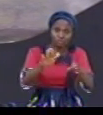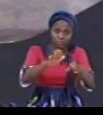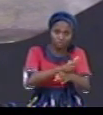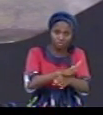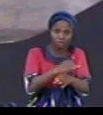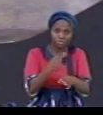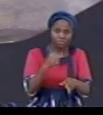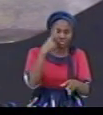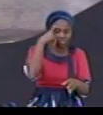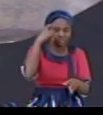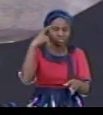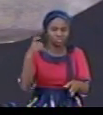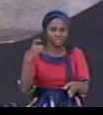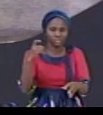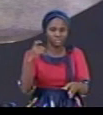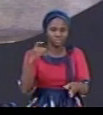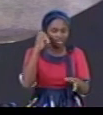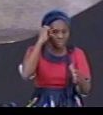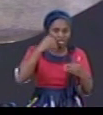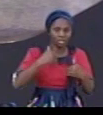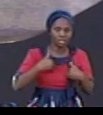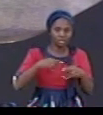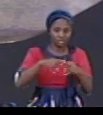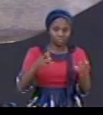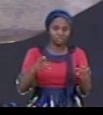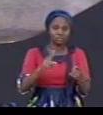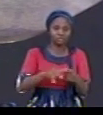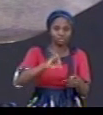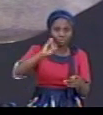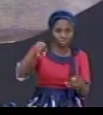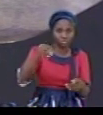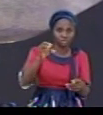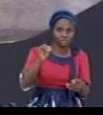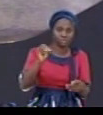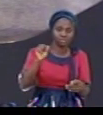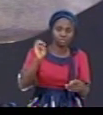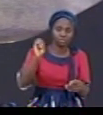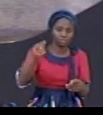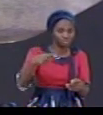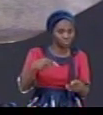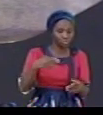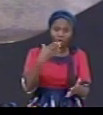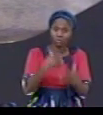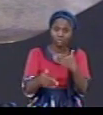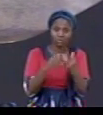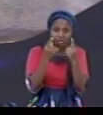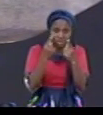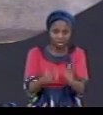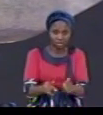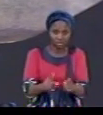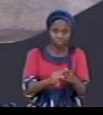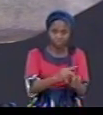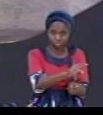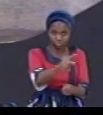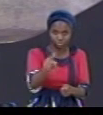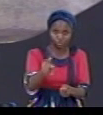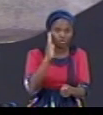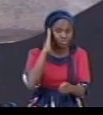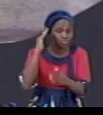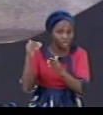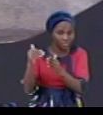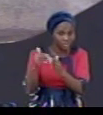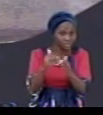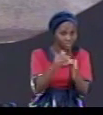dream he had given to Joseph. Whatever happens to you will lead you